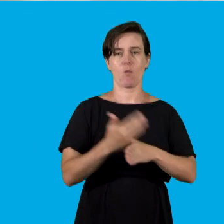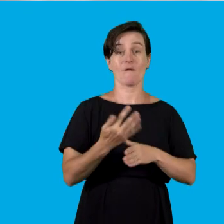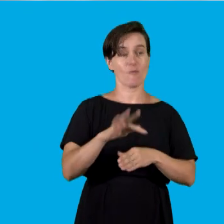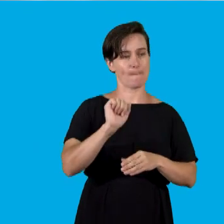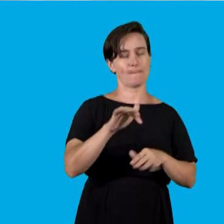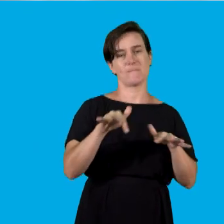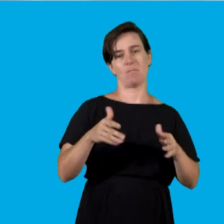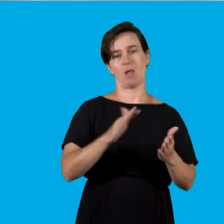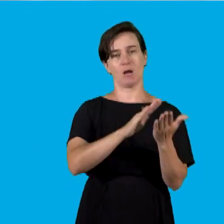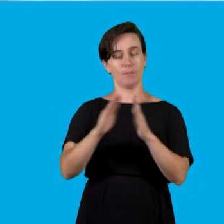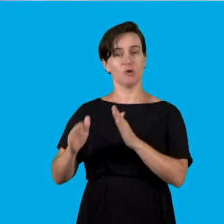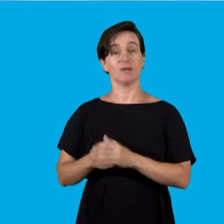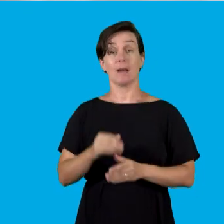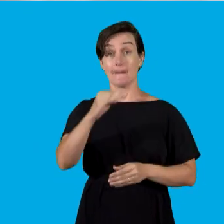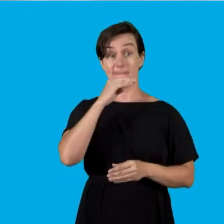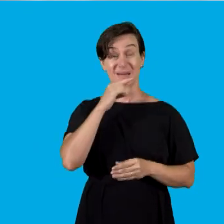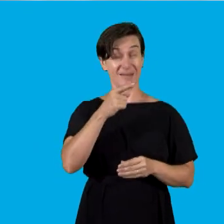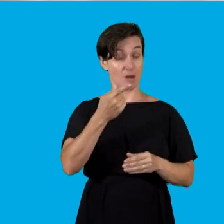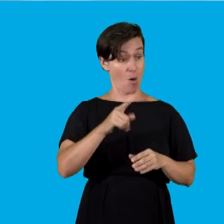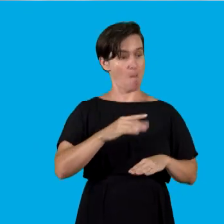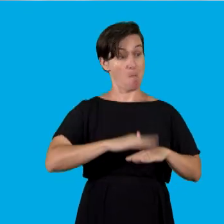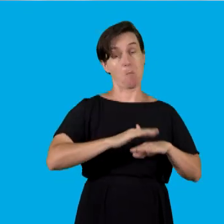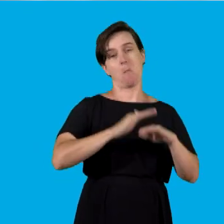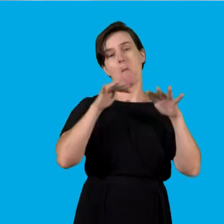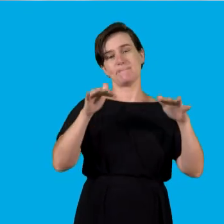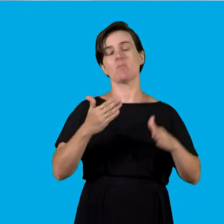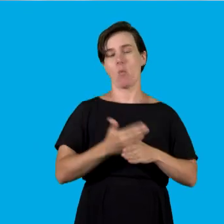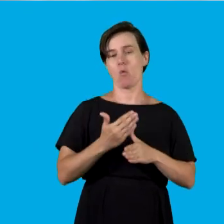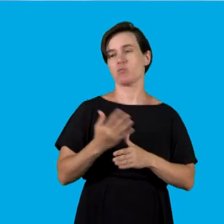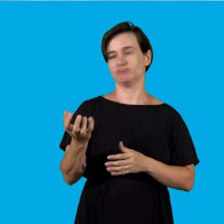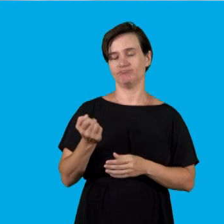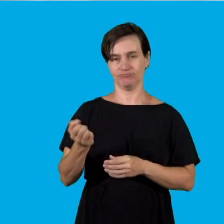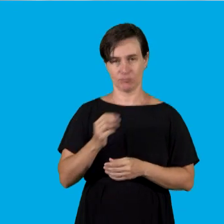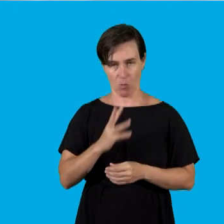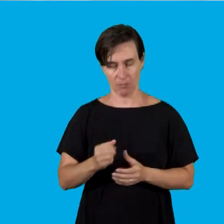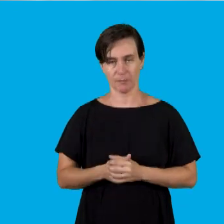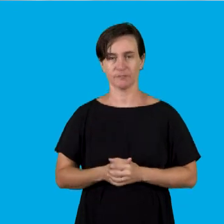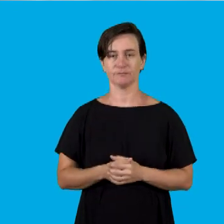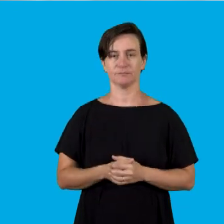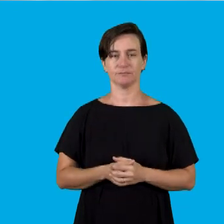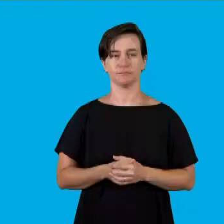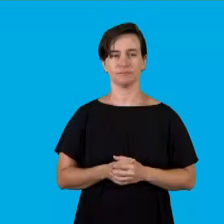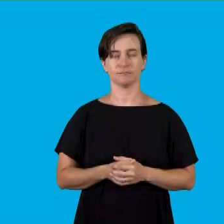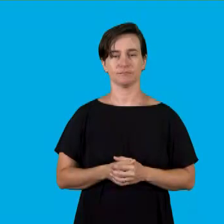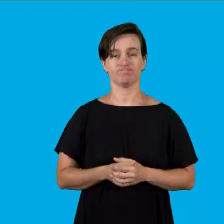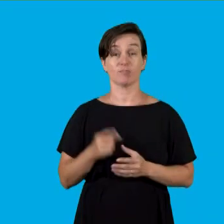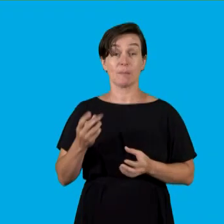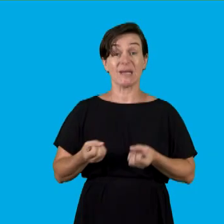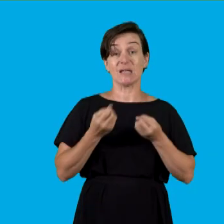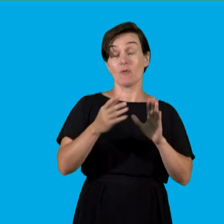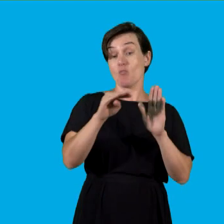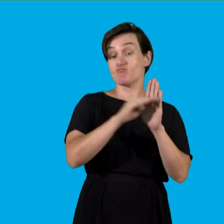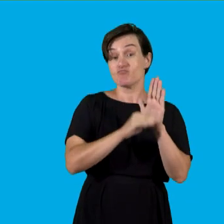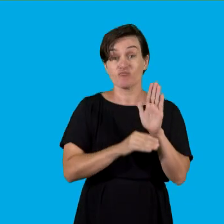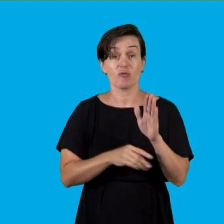the community. By so doing, unemployment rate is going to decrease in a community. Provide